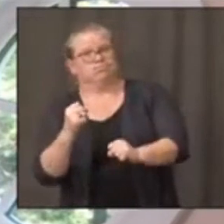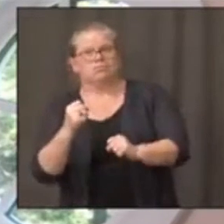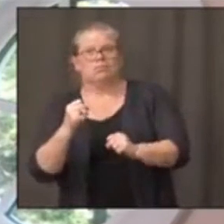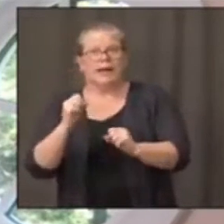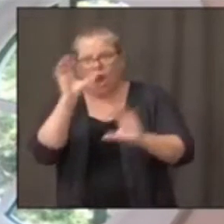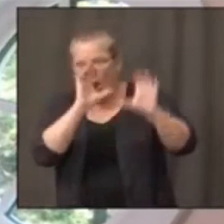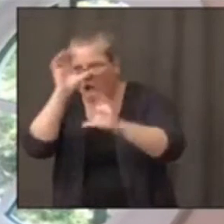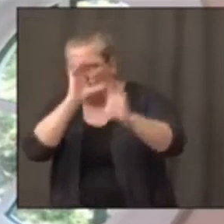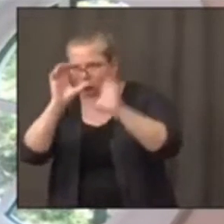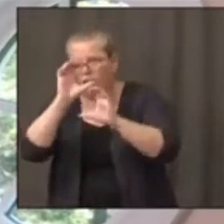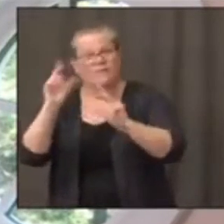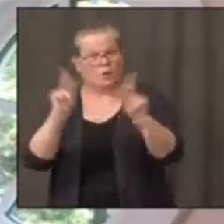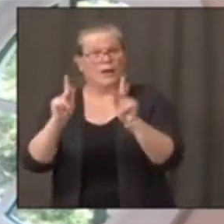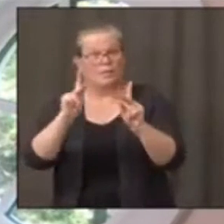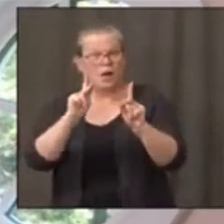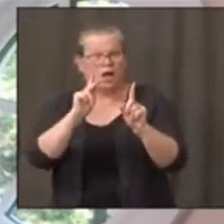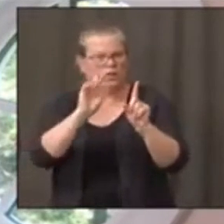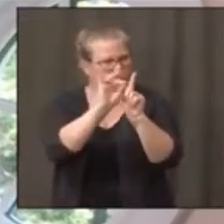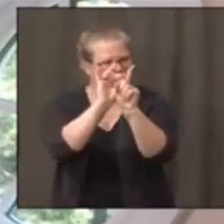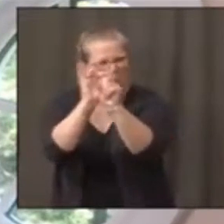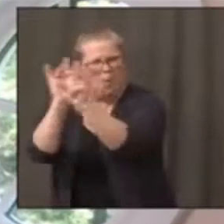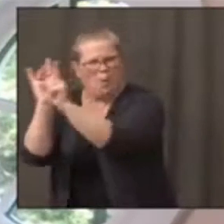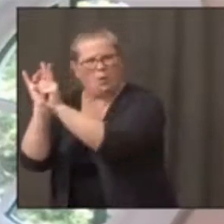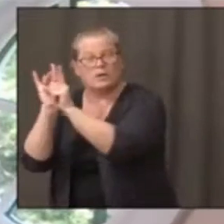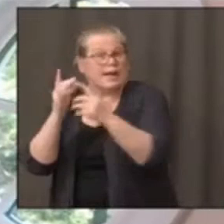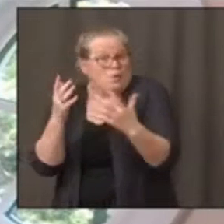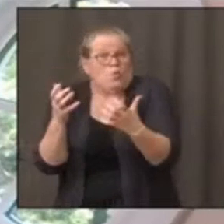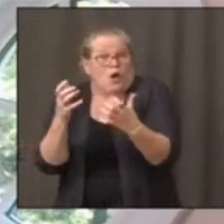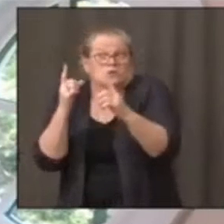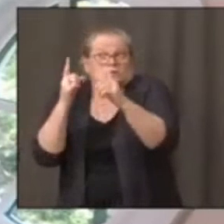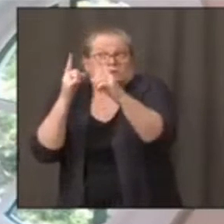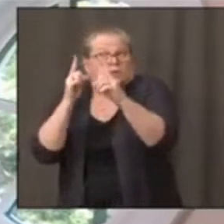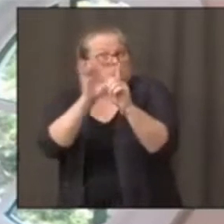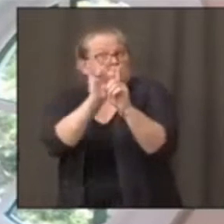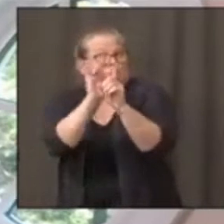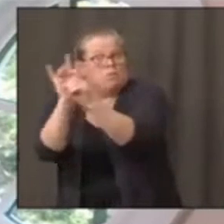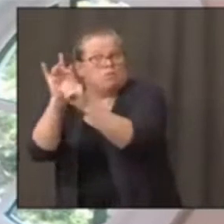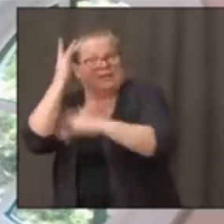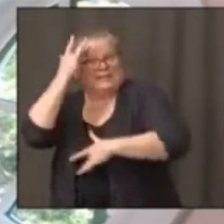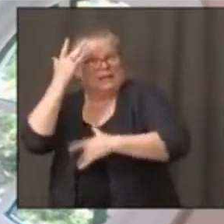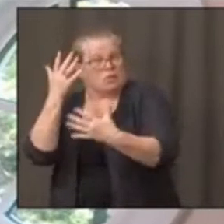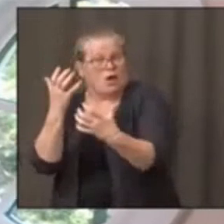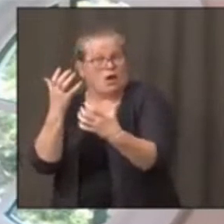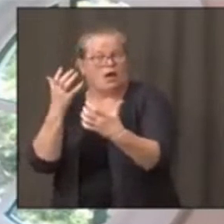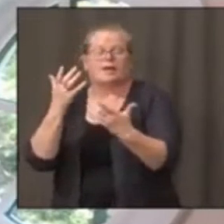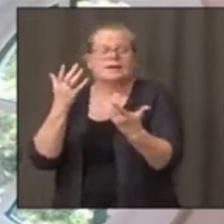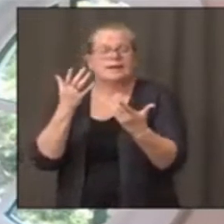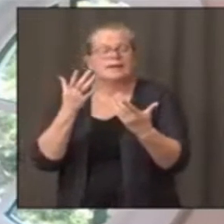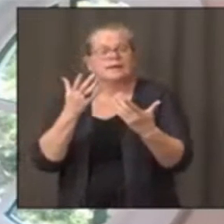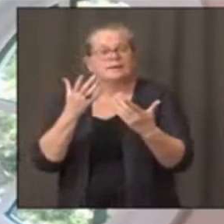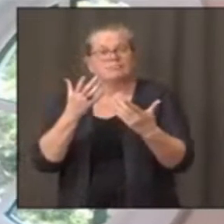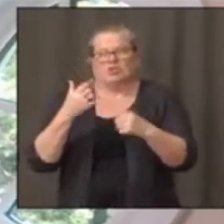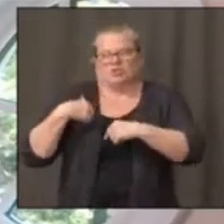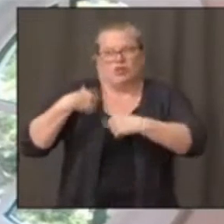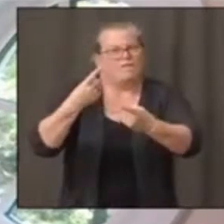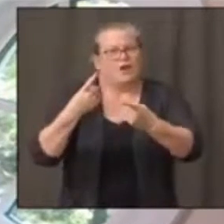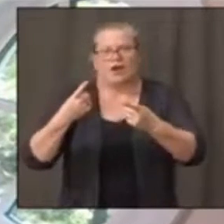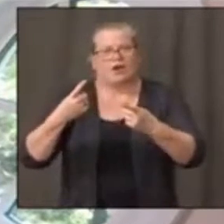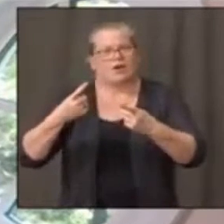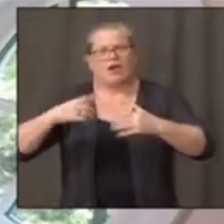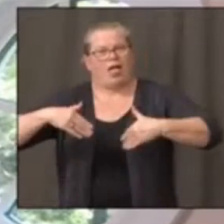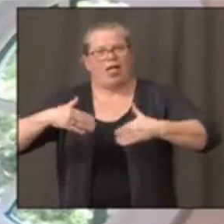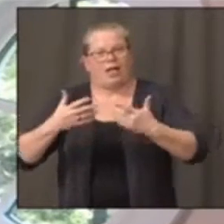into flu season, this is going to spread more widely, and we haven't had the ability to control it. We haven't shown the ability to contain